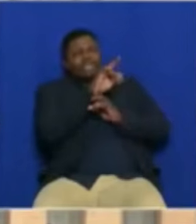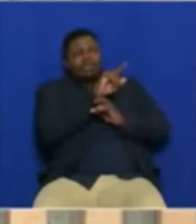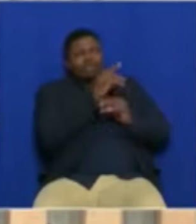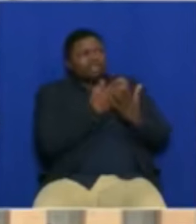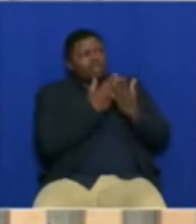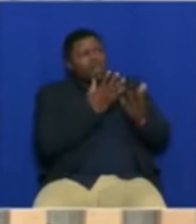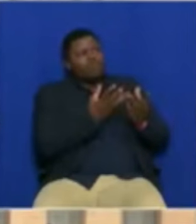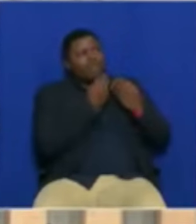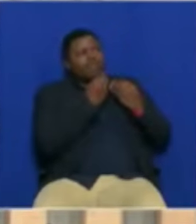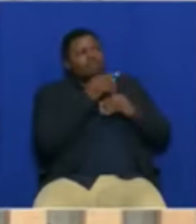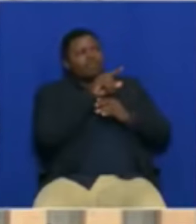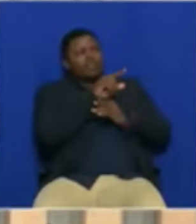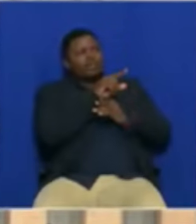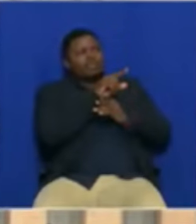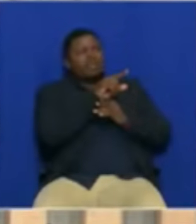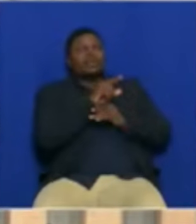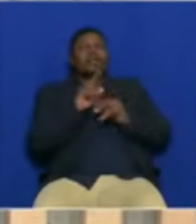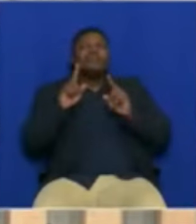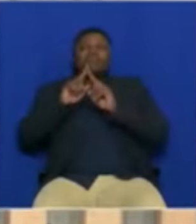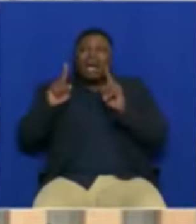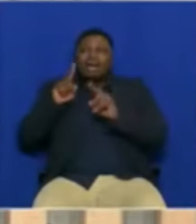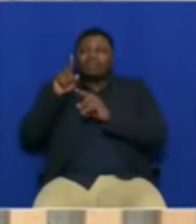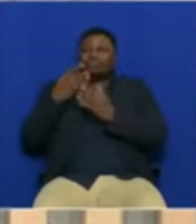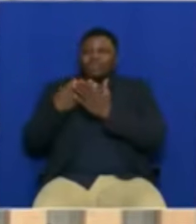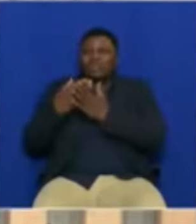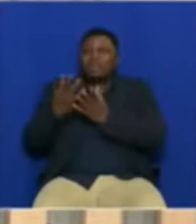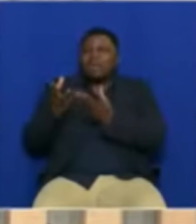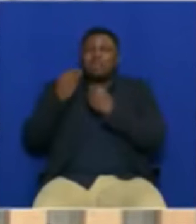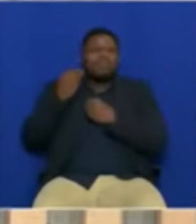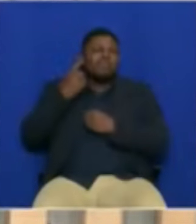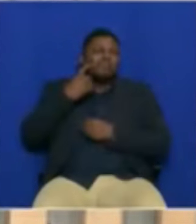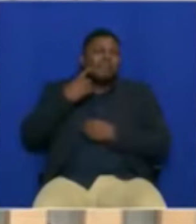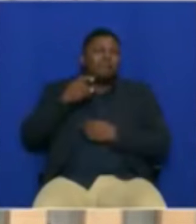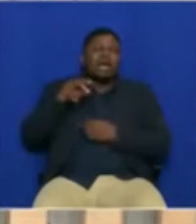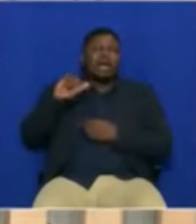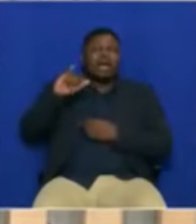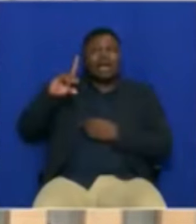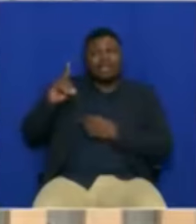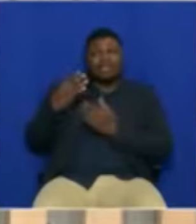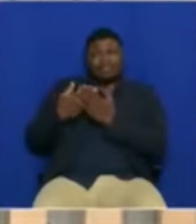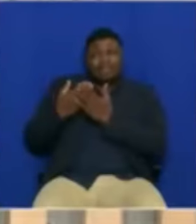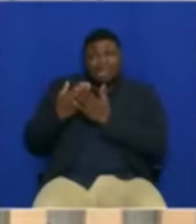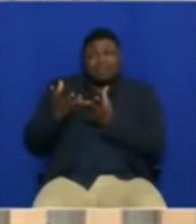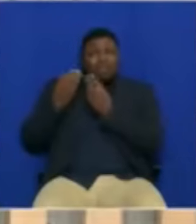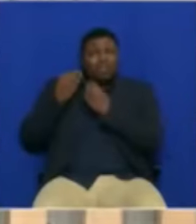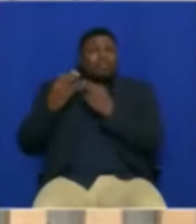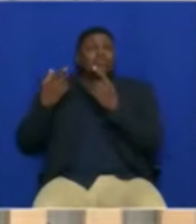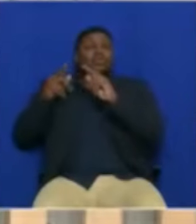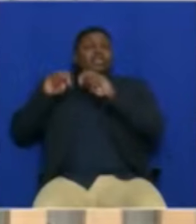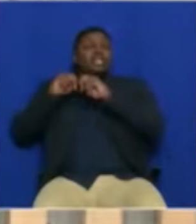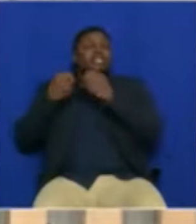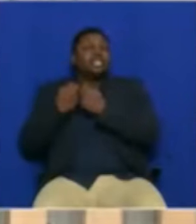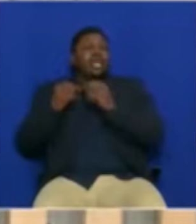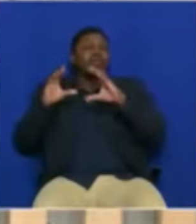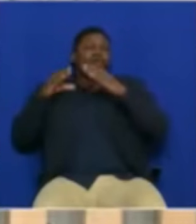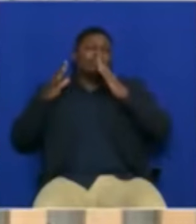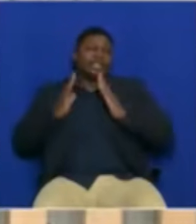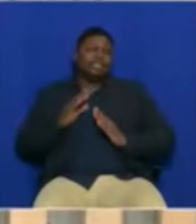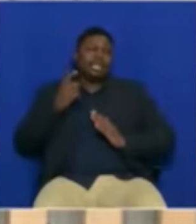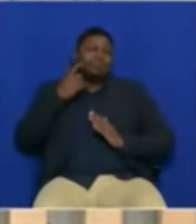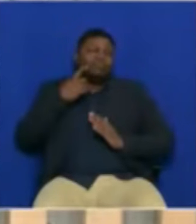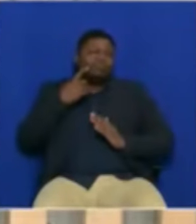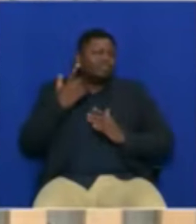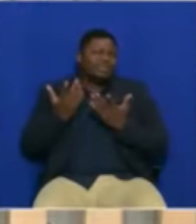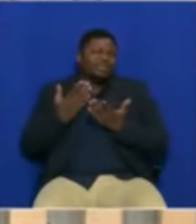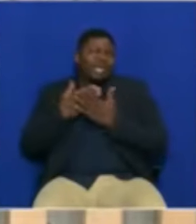It cannot be that the answer is that when you investigate, you talk to people, unnamed people, you give sources, and this is nothing complex. You're